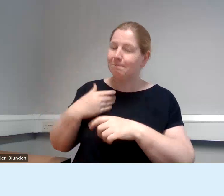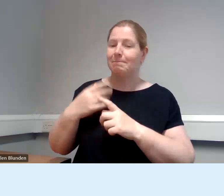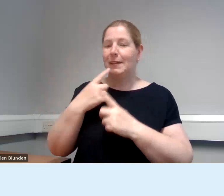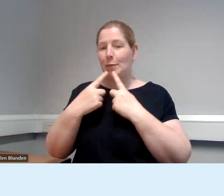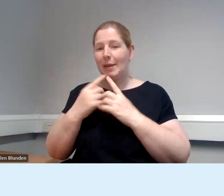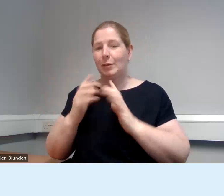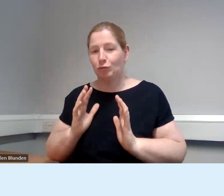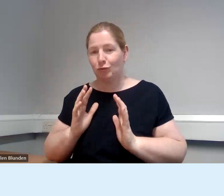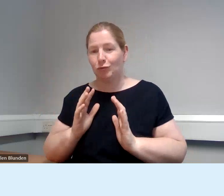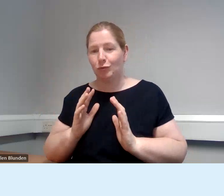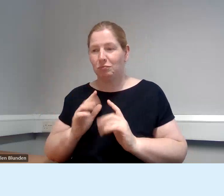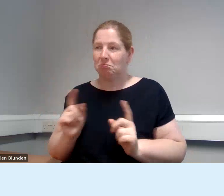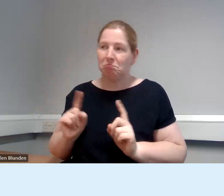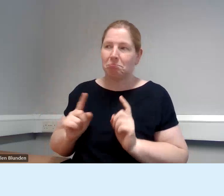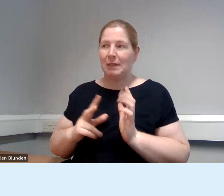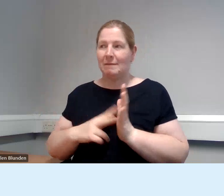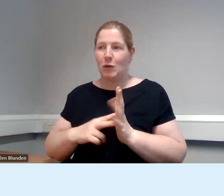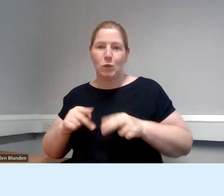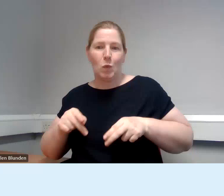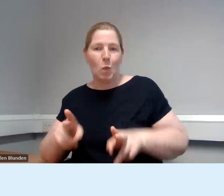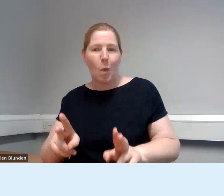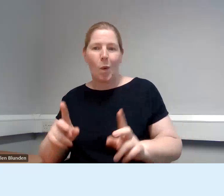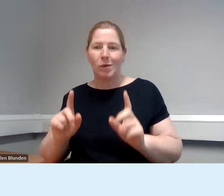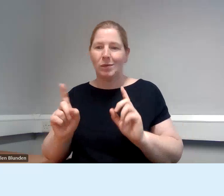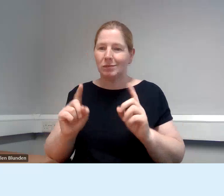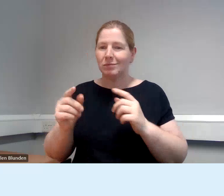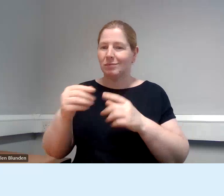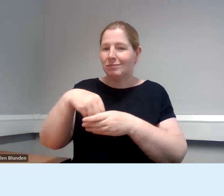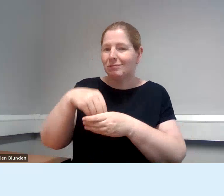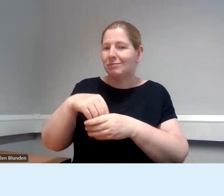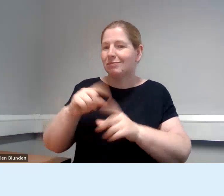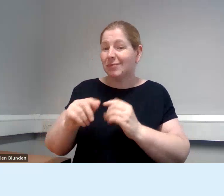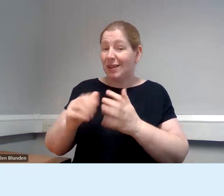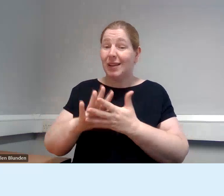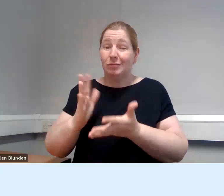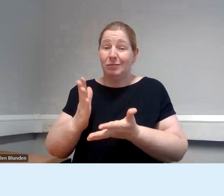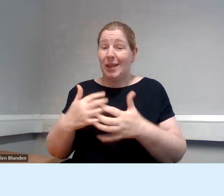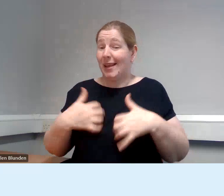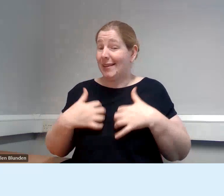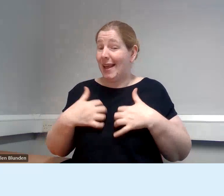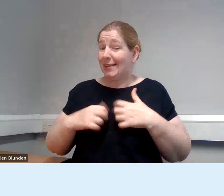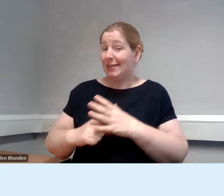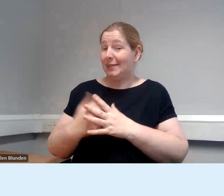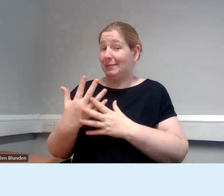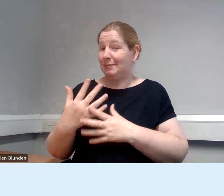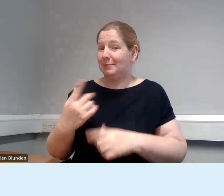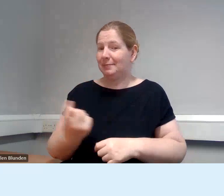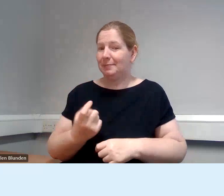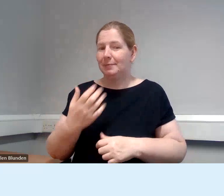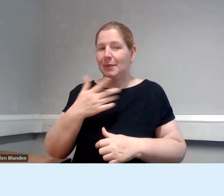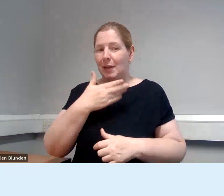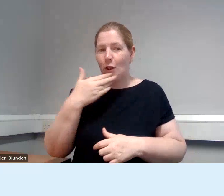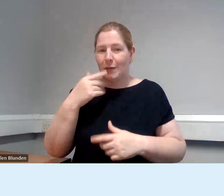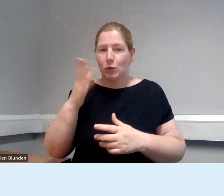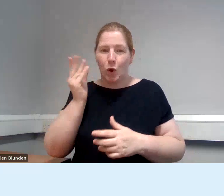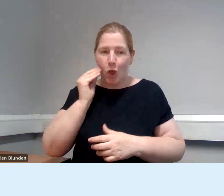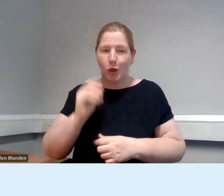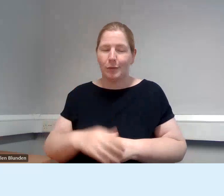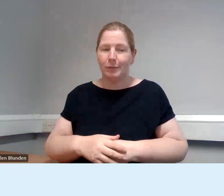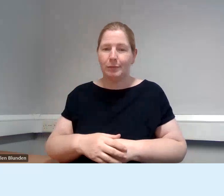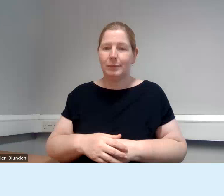on virtual wards. They're really exciting, and it's great to learn about them. Thank you also to our